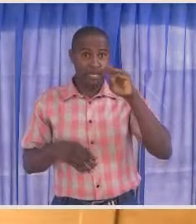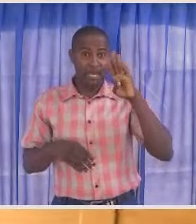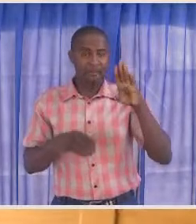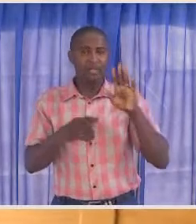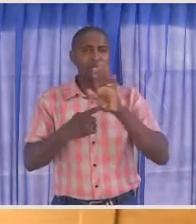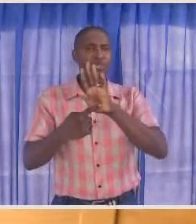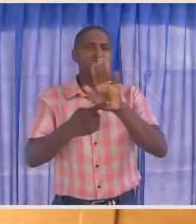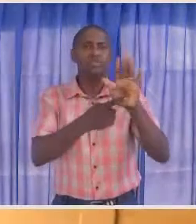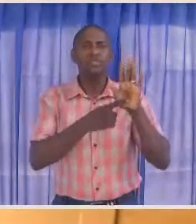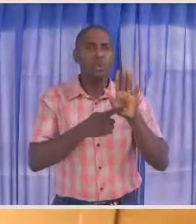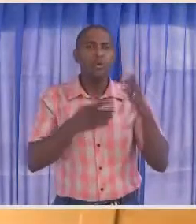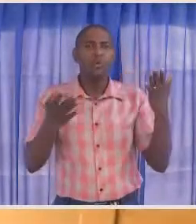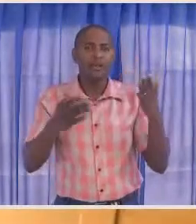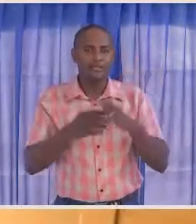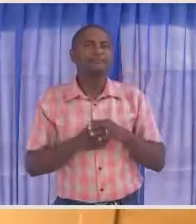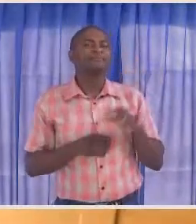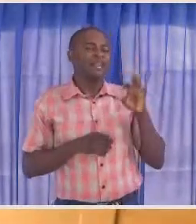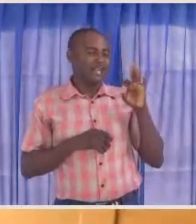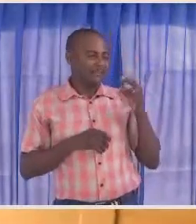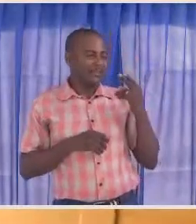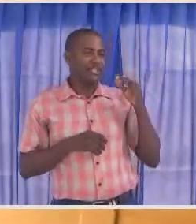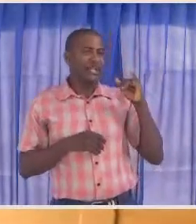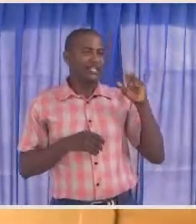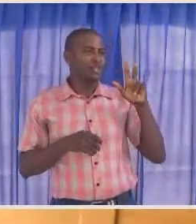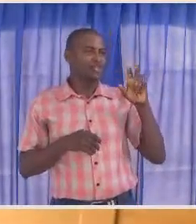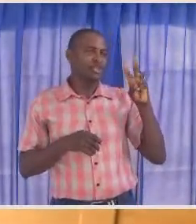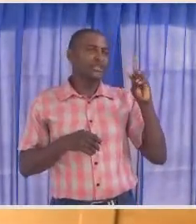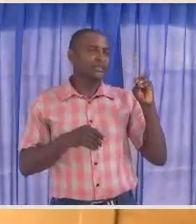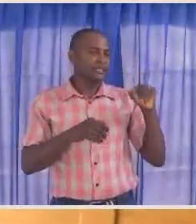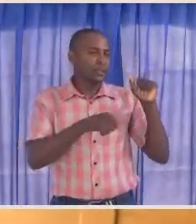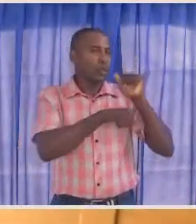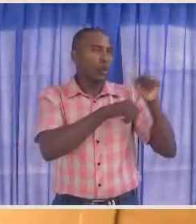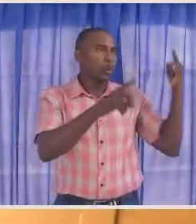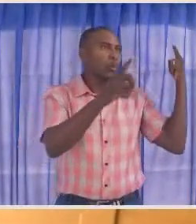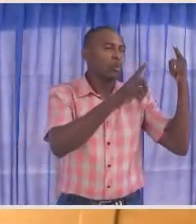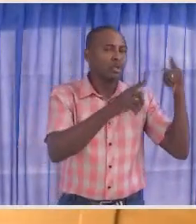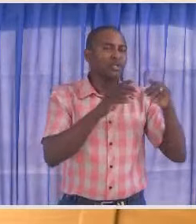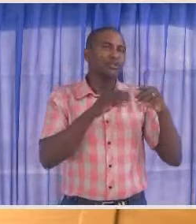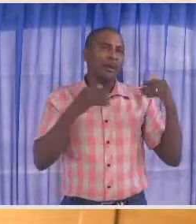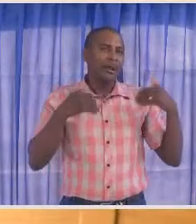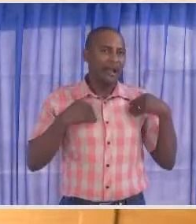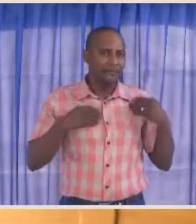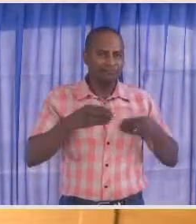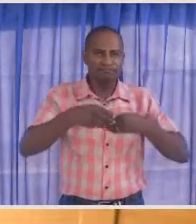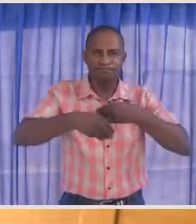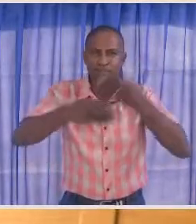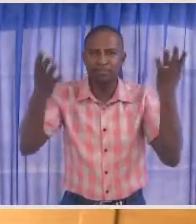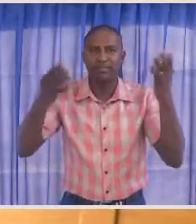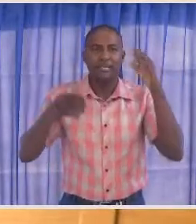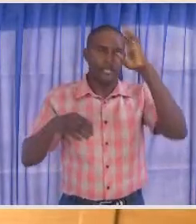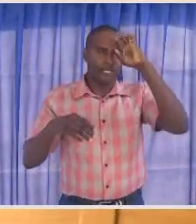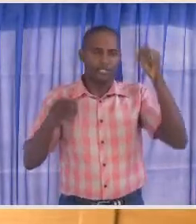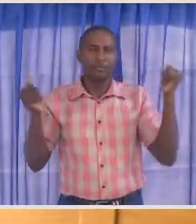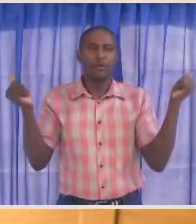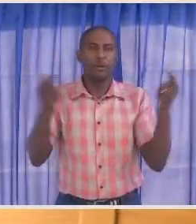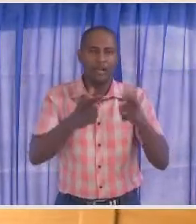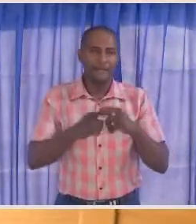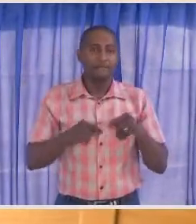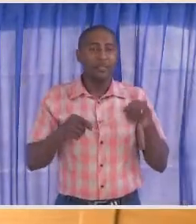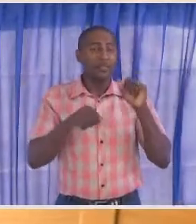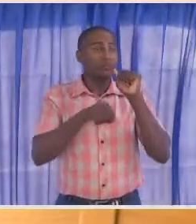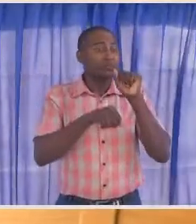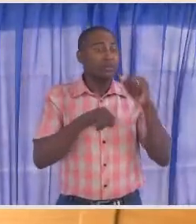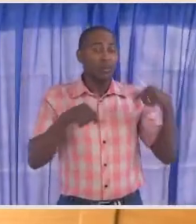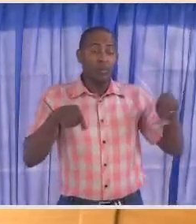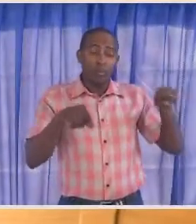of FHI 360's work in post-primary and higher education. FHI 360 has been working in similar programs